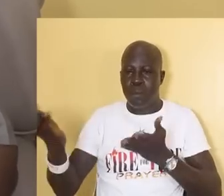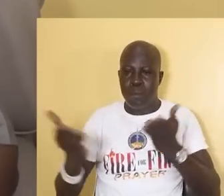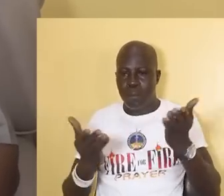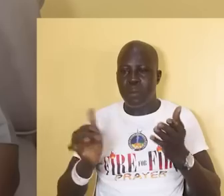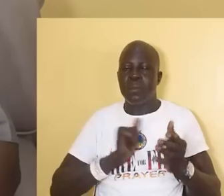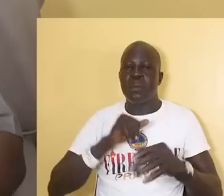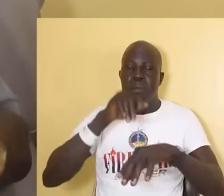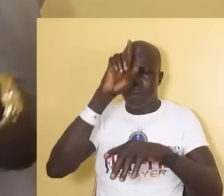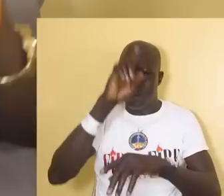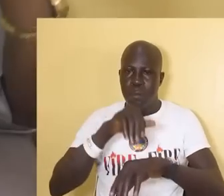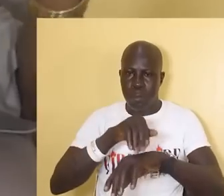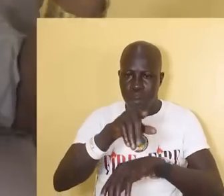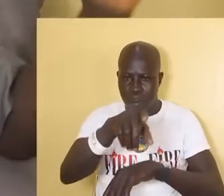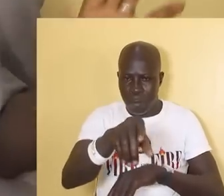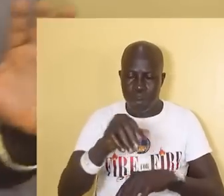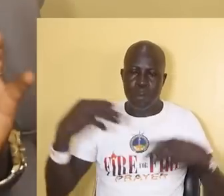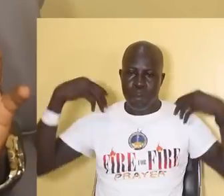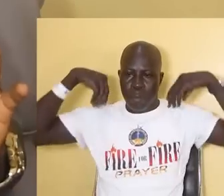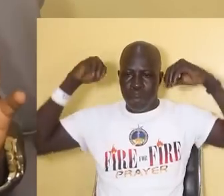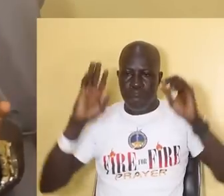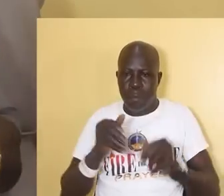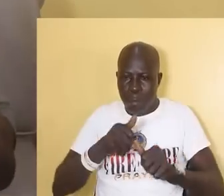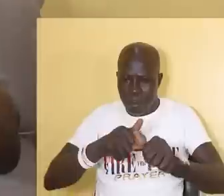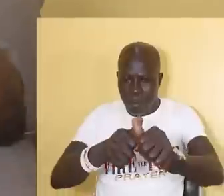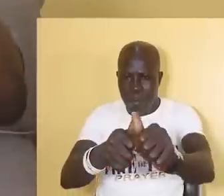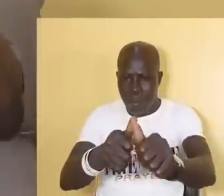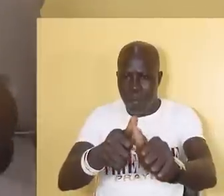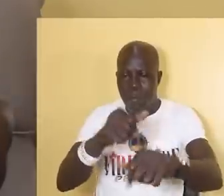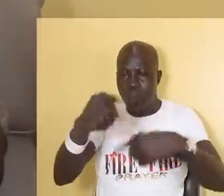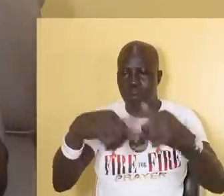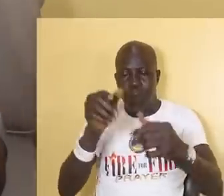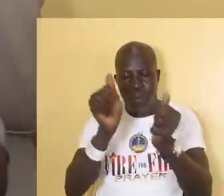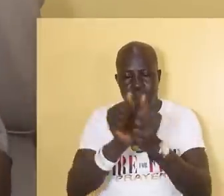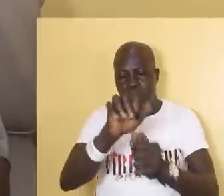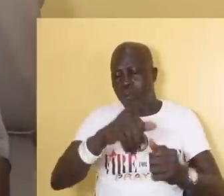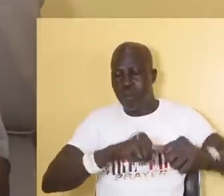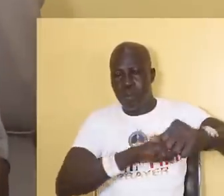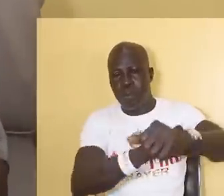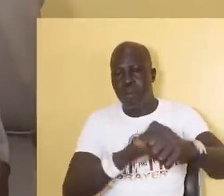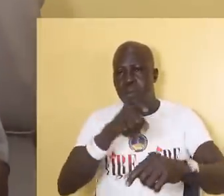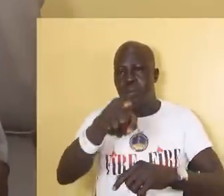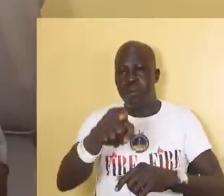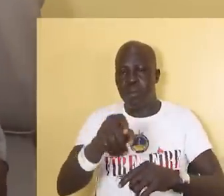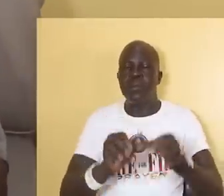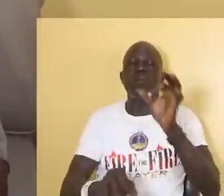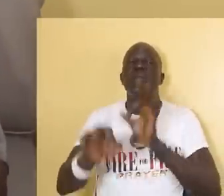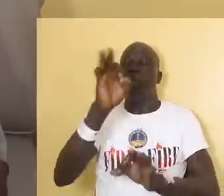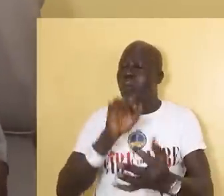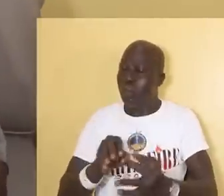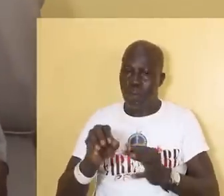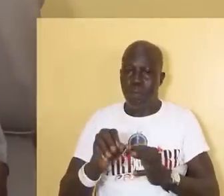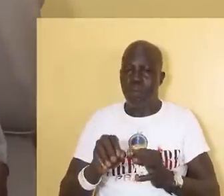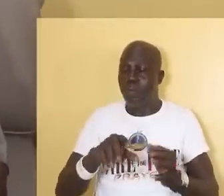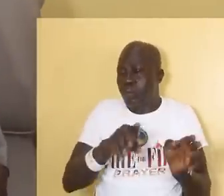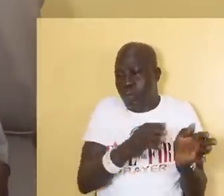I'm the one that sent you. I'm getting what you're about to do. All the sent you, I will go with you and be with you. Ayafi, or else,